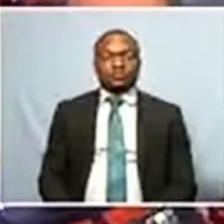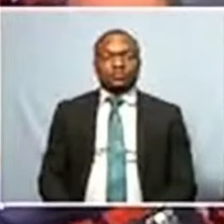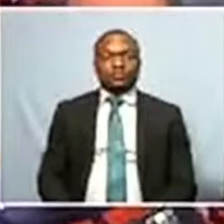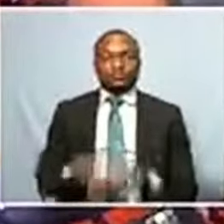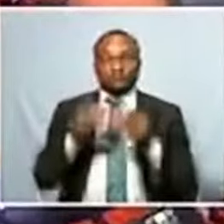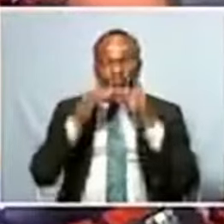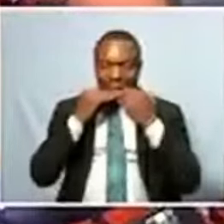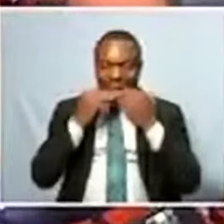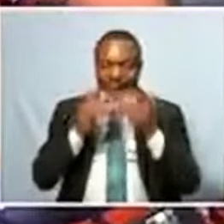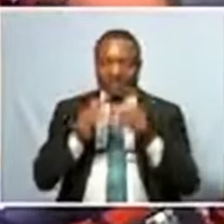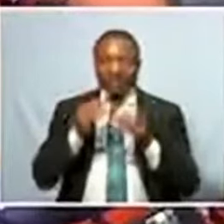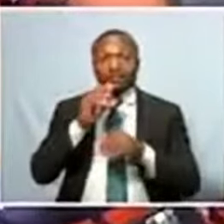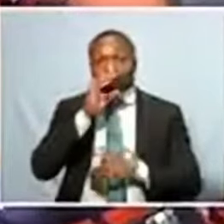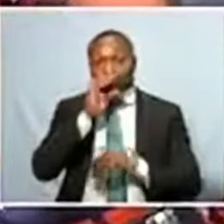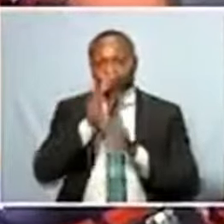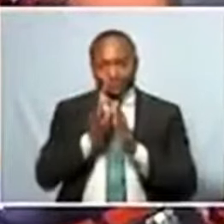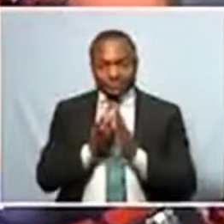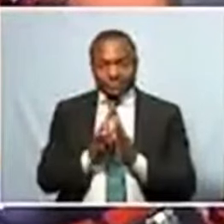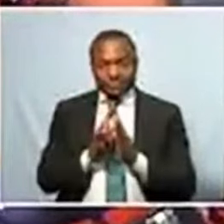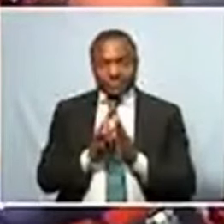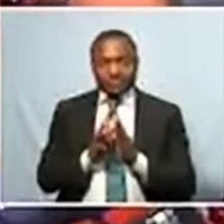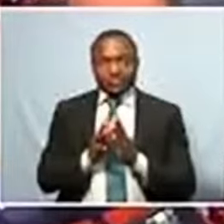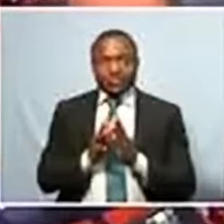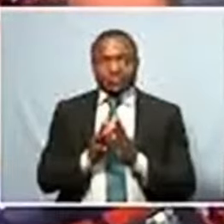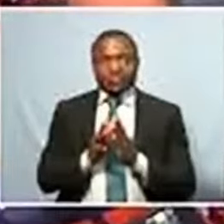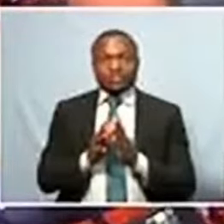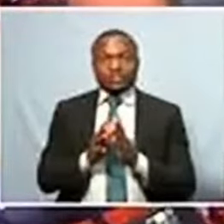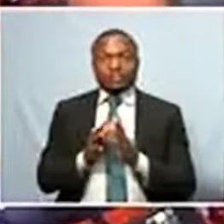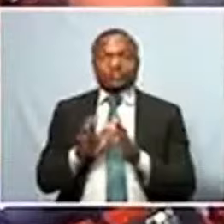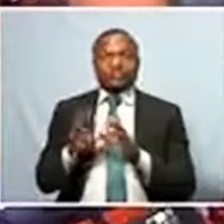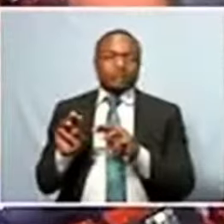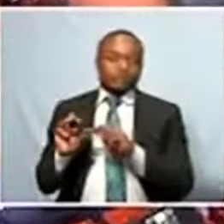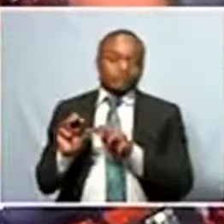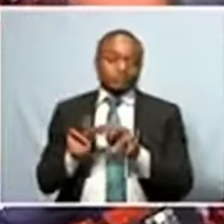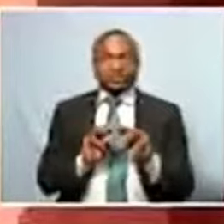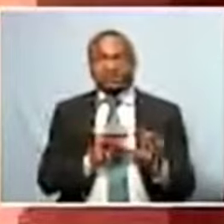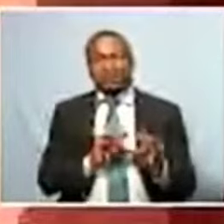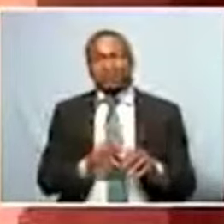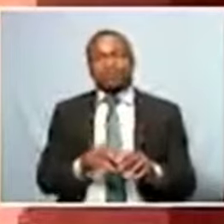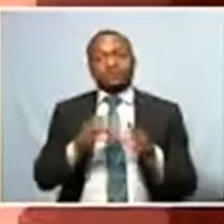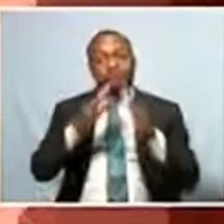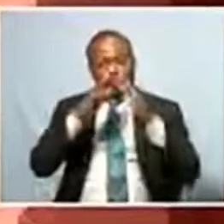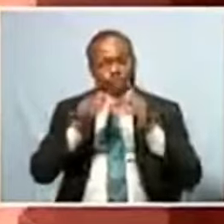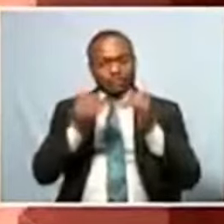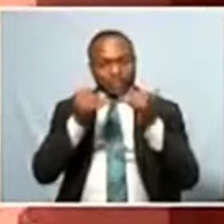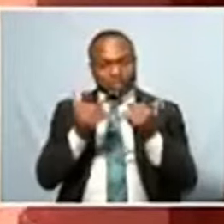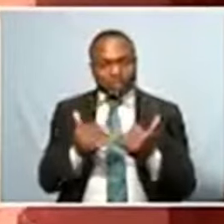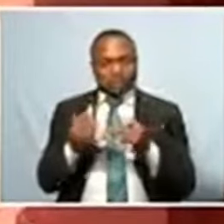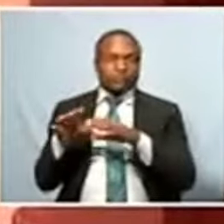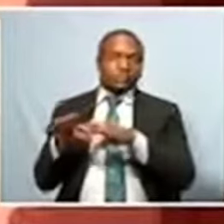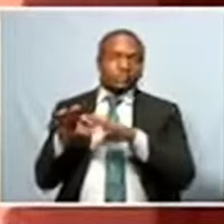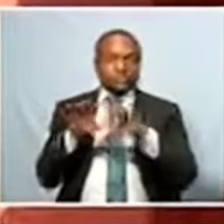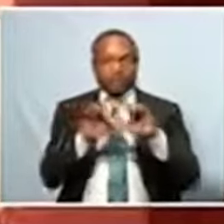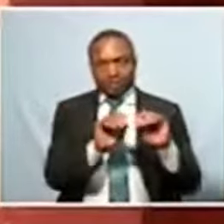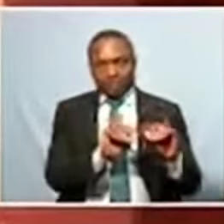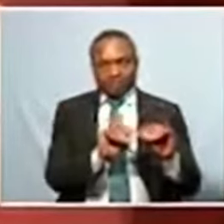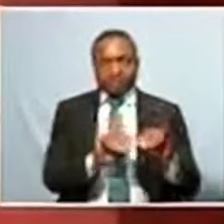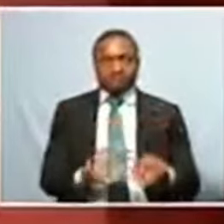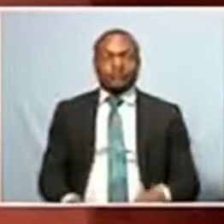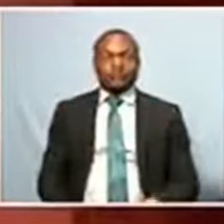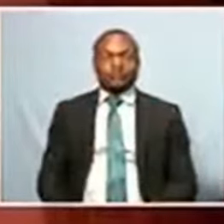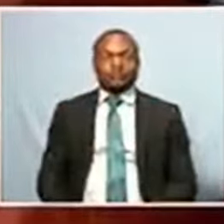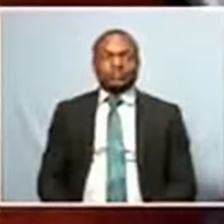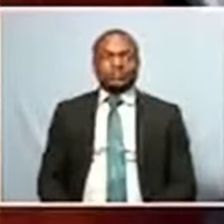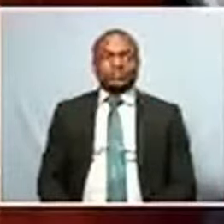Thank you, Madam Speaker. Madam Speaker, I beg to move that the House do now adjourn.